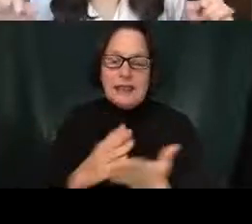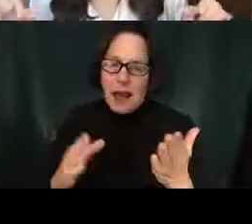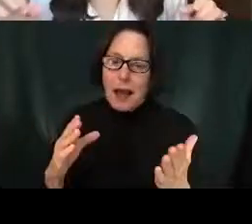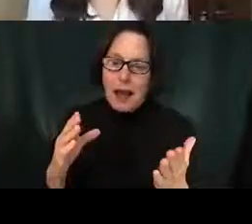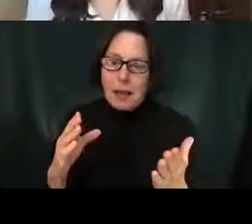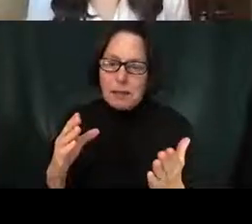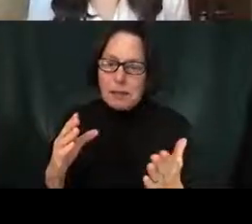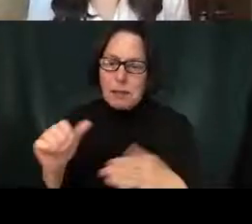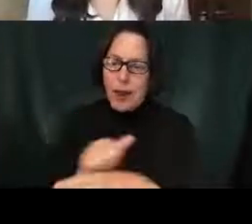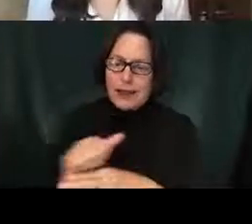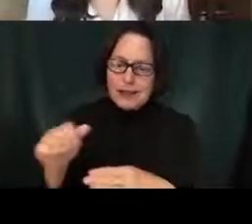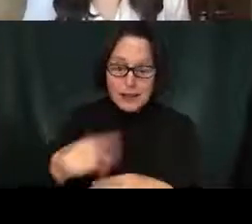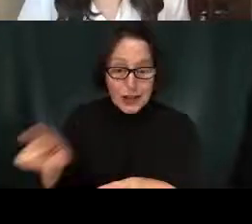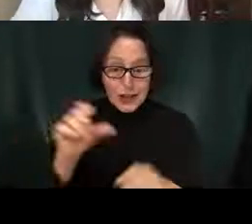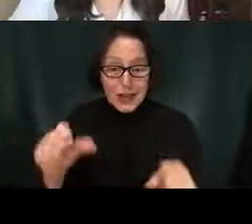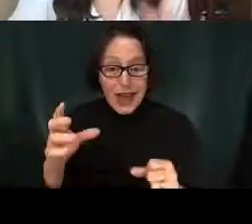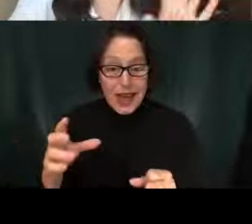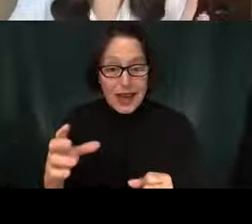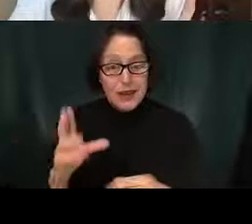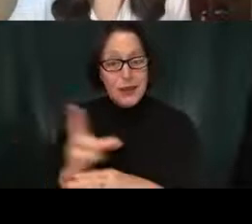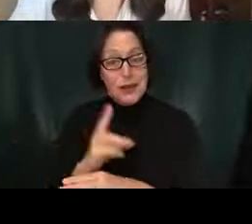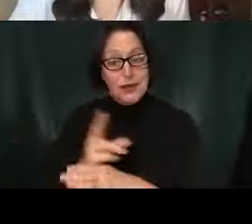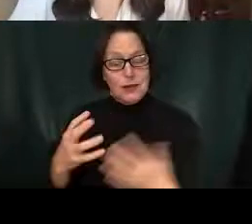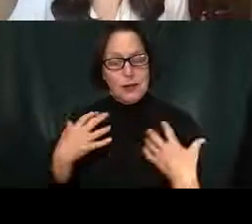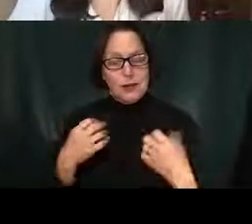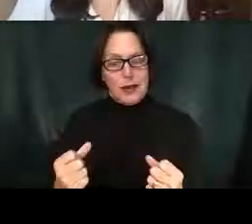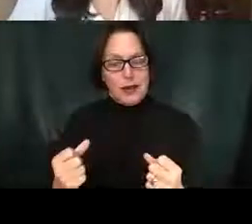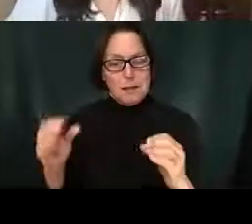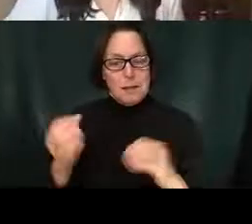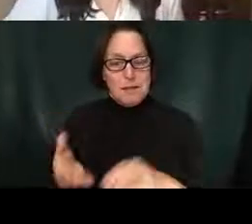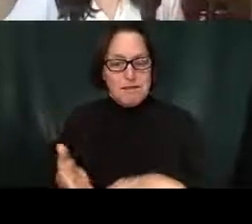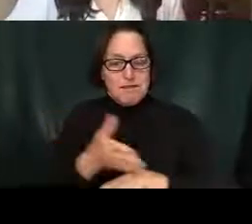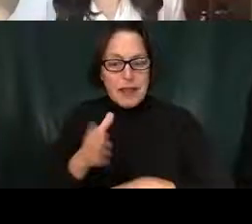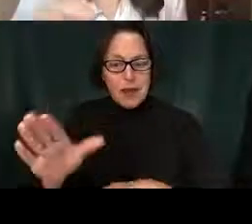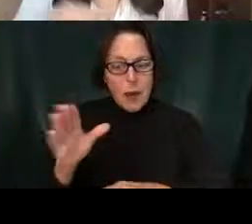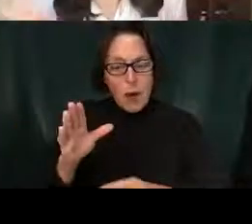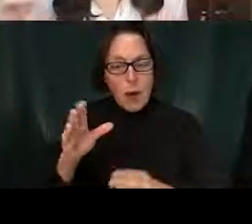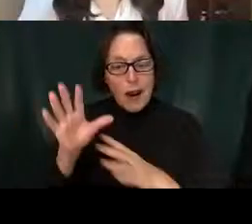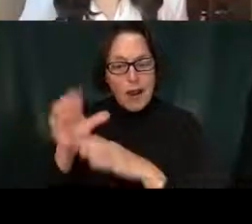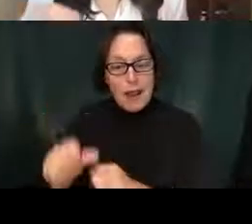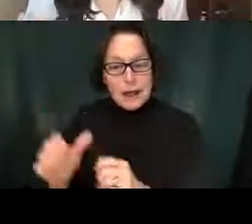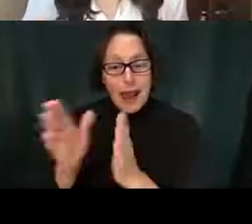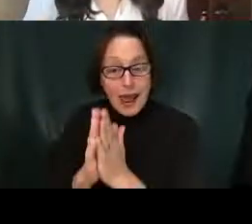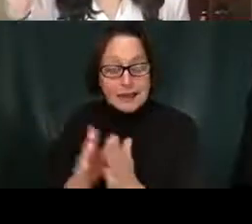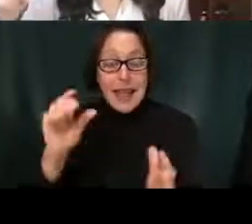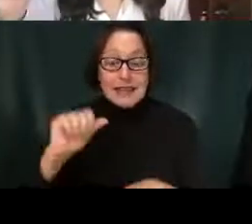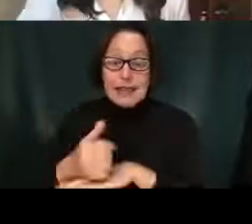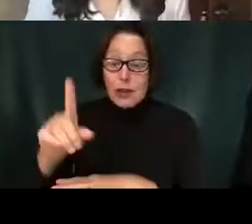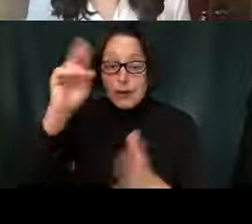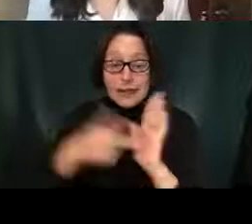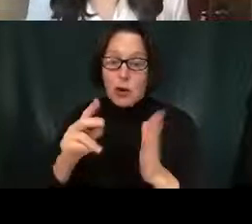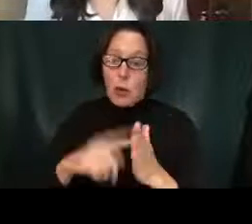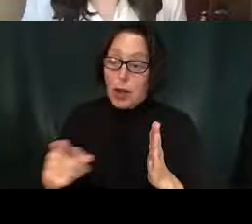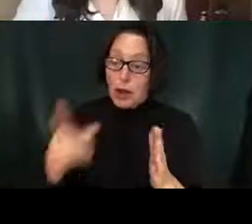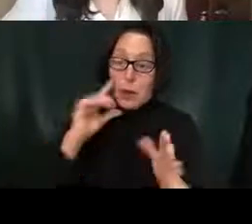tangible practices that you can take away to strengthen your habit of asking, and you'll set your intention for what you're going to take away and start